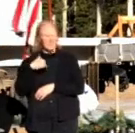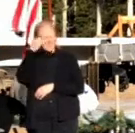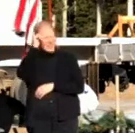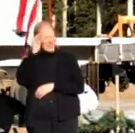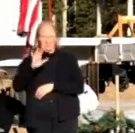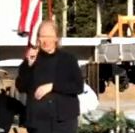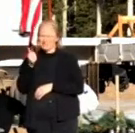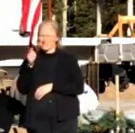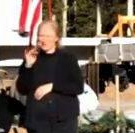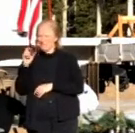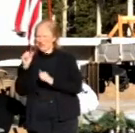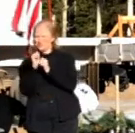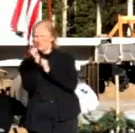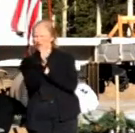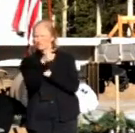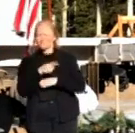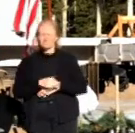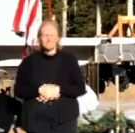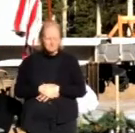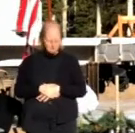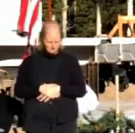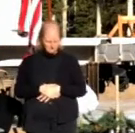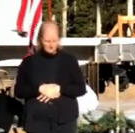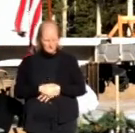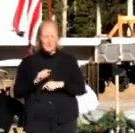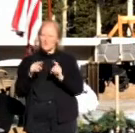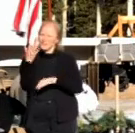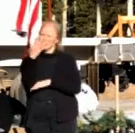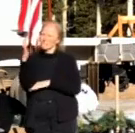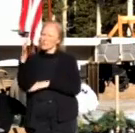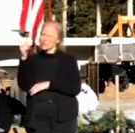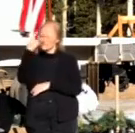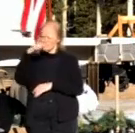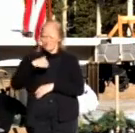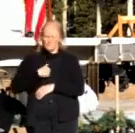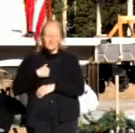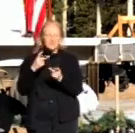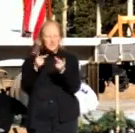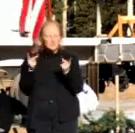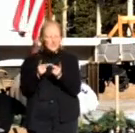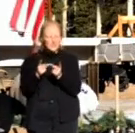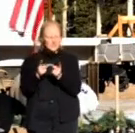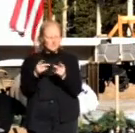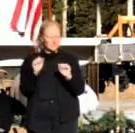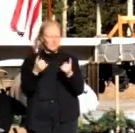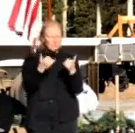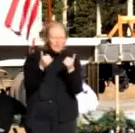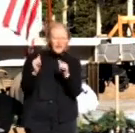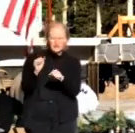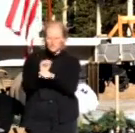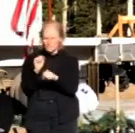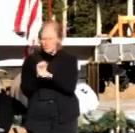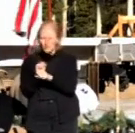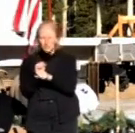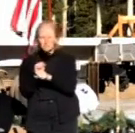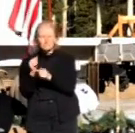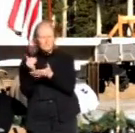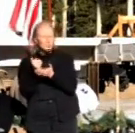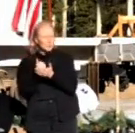here at some national forest permits. But the forest, to me, is a place where you can play, you can work, you can make a